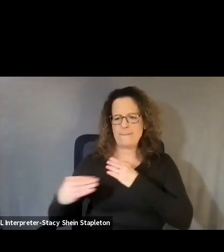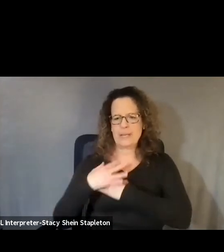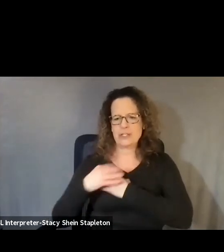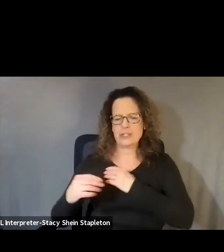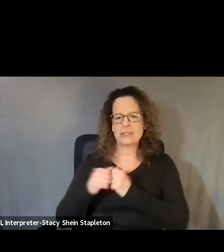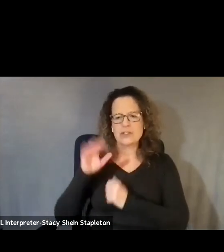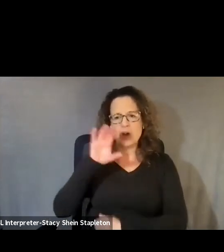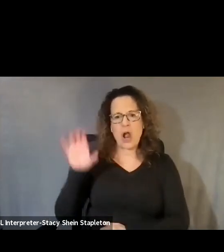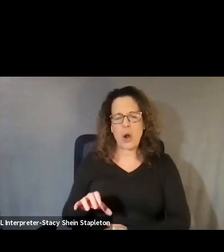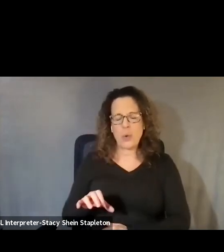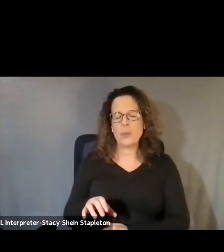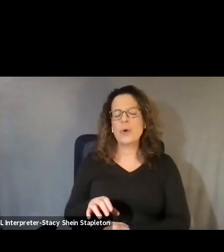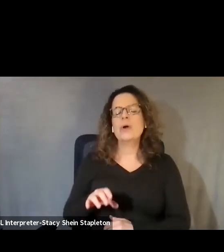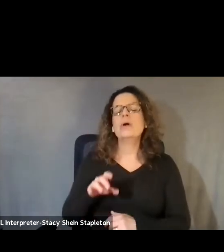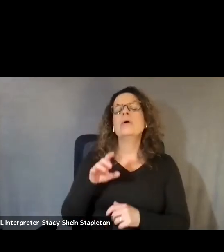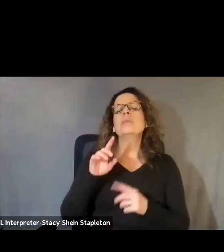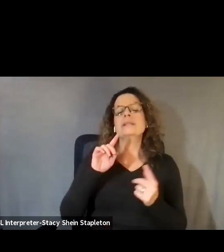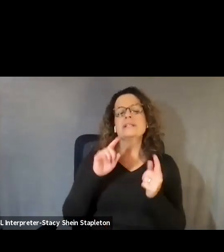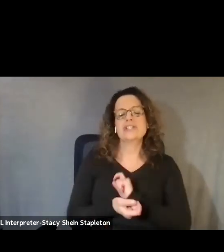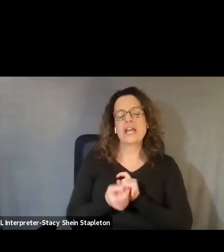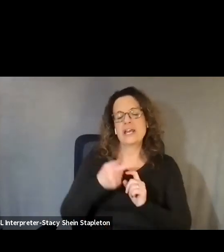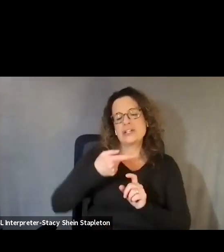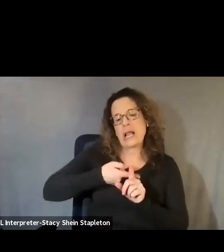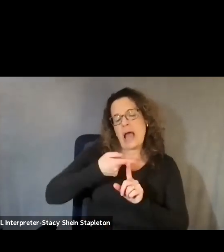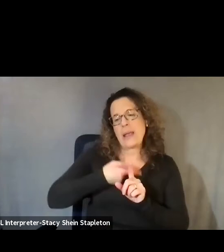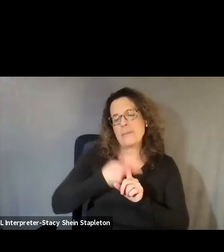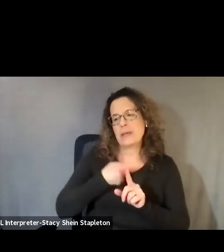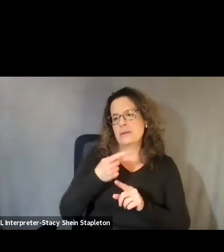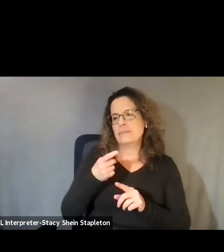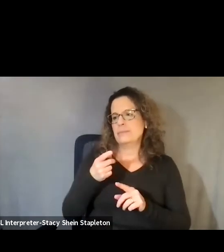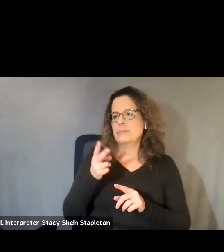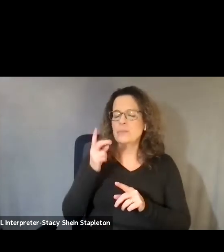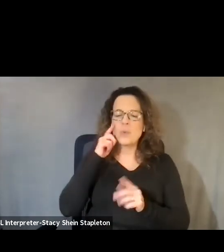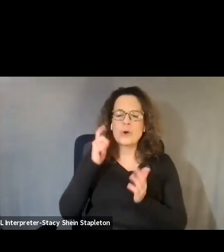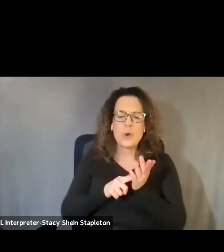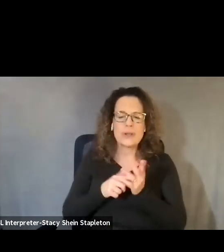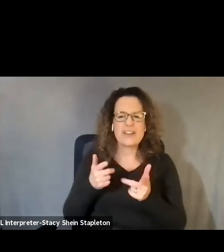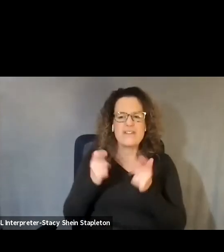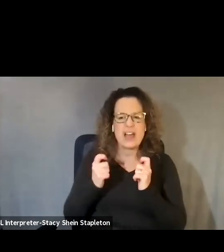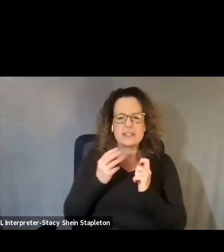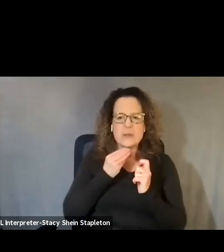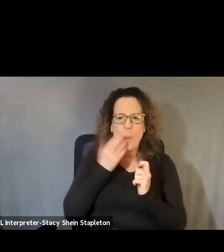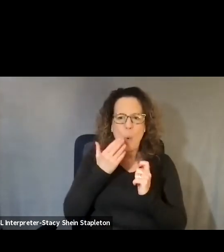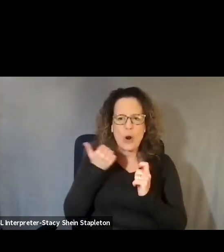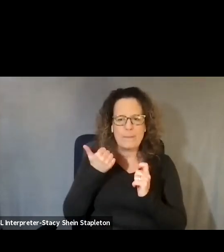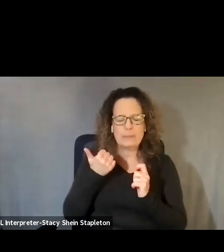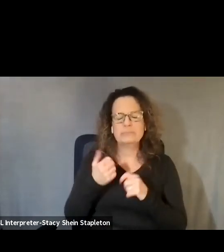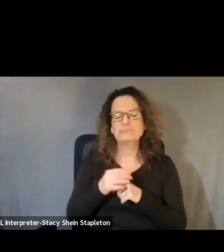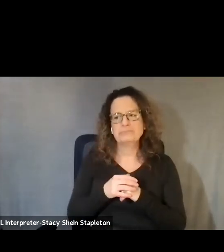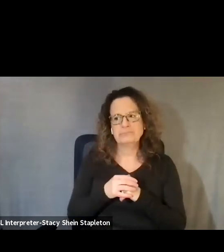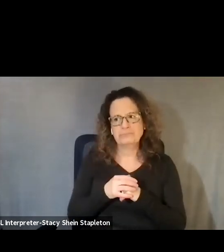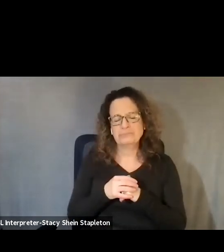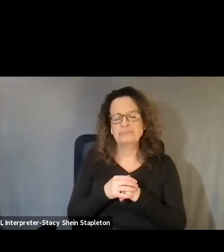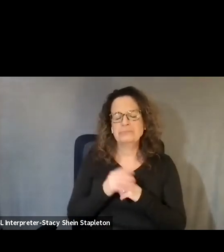also leading to the Great Lakes being among the fastest warming lakes in the world. And changes